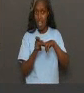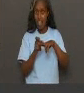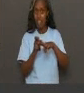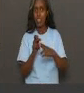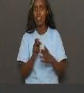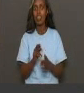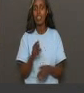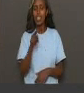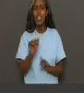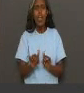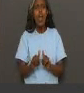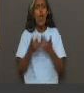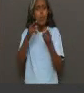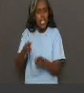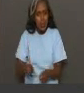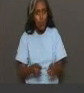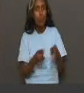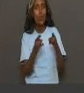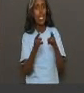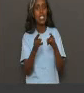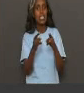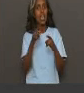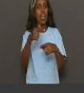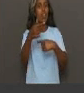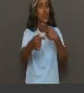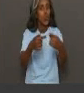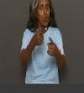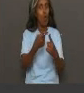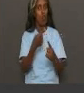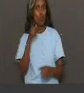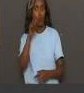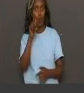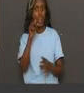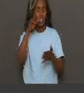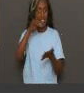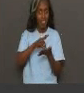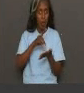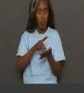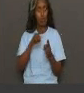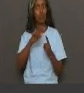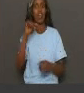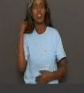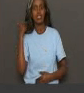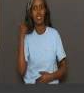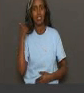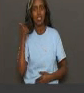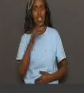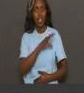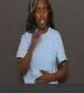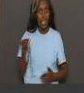Dawa, in how many ways can you go from one town to the